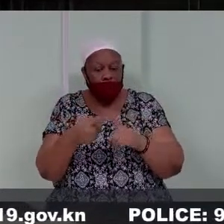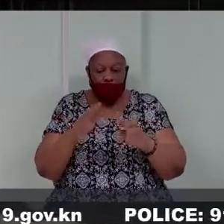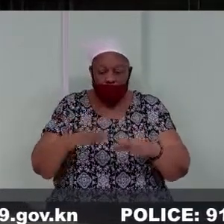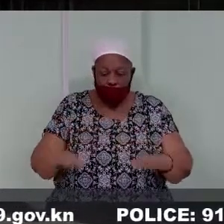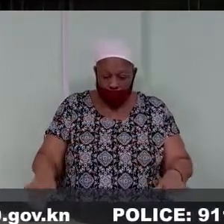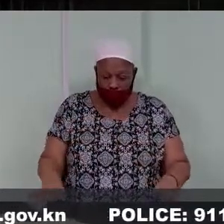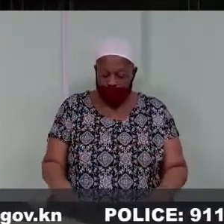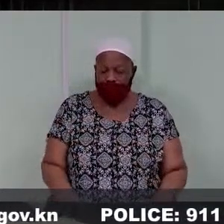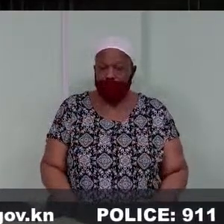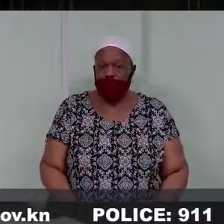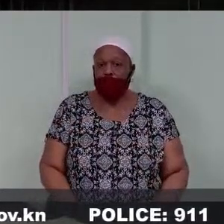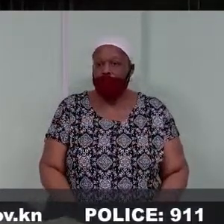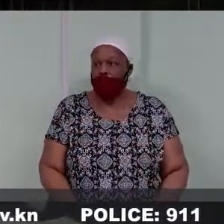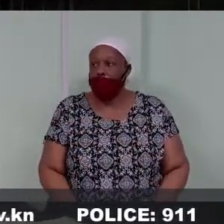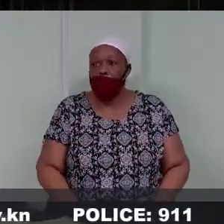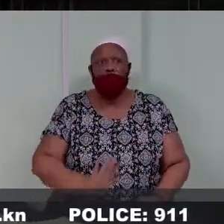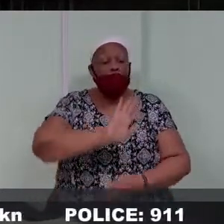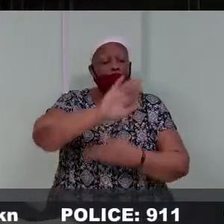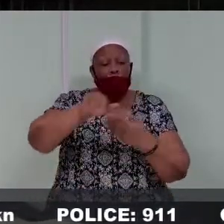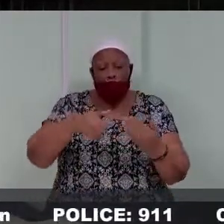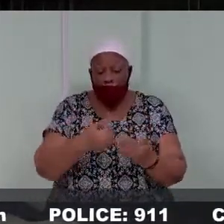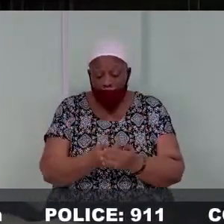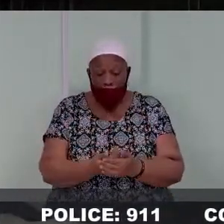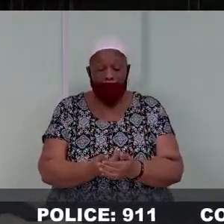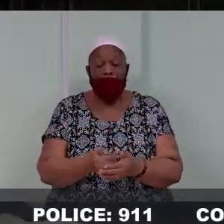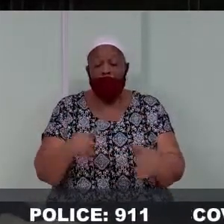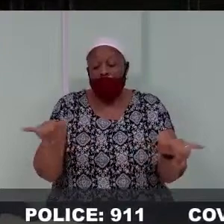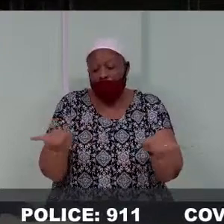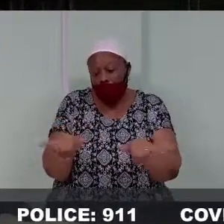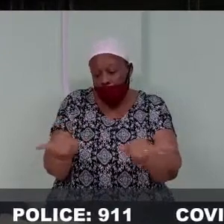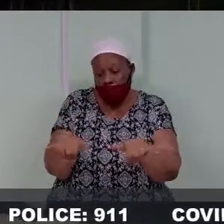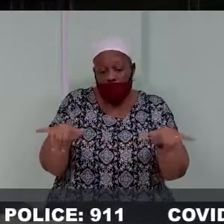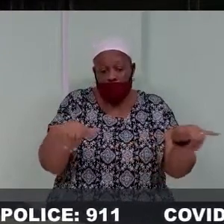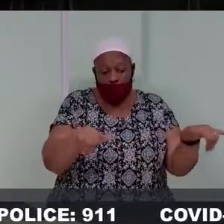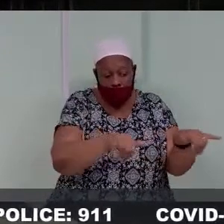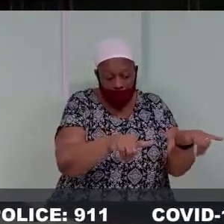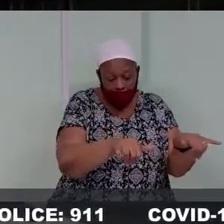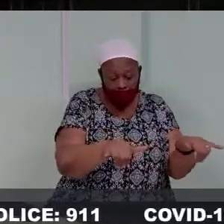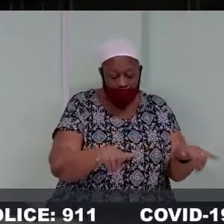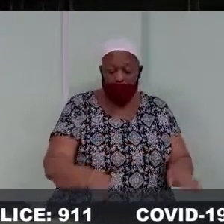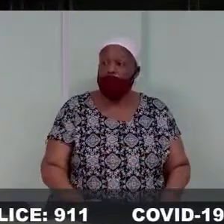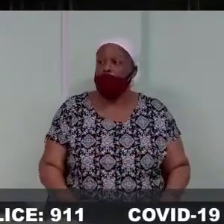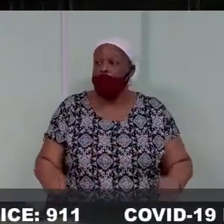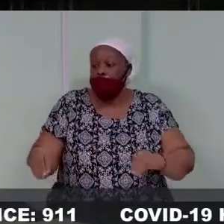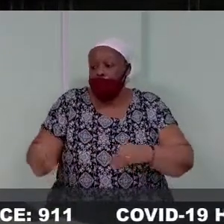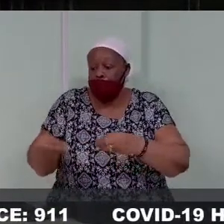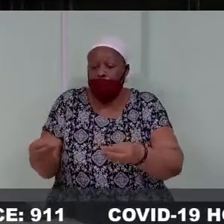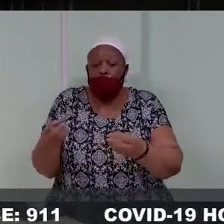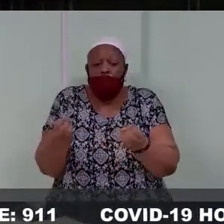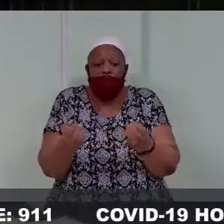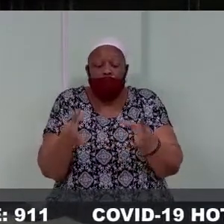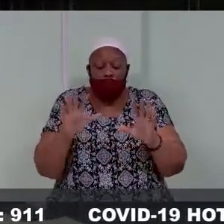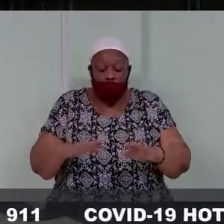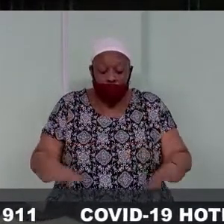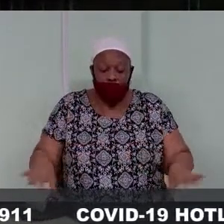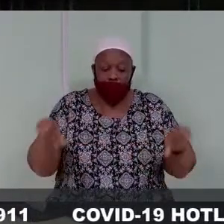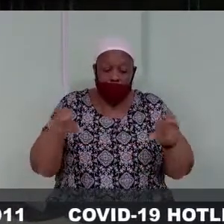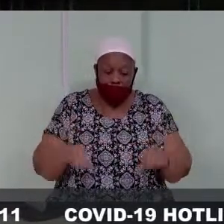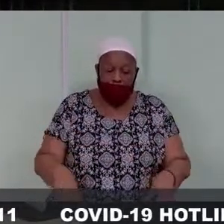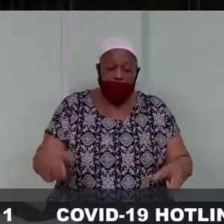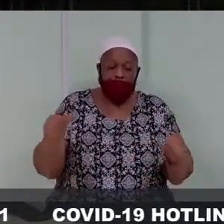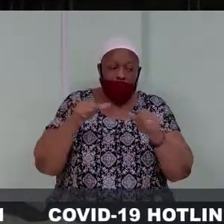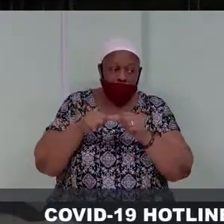such, each center must be measured and assigned a maximum number of children it can serve.